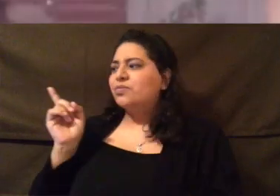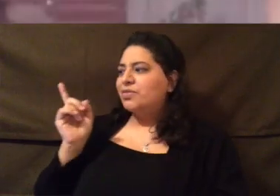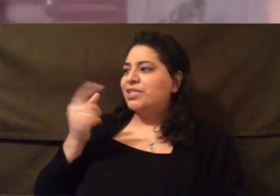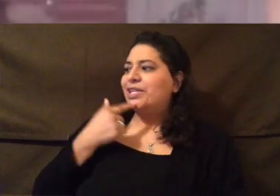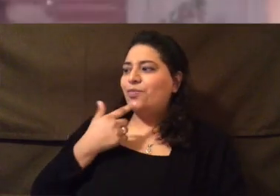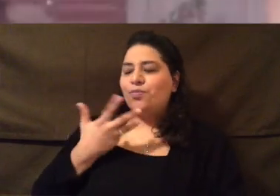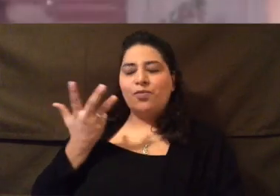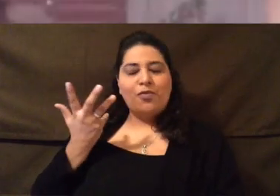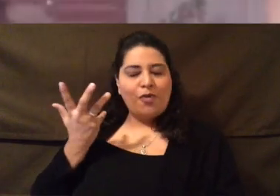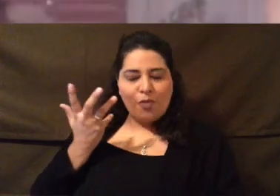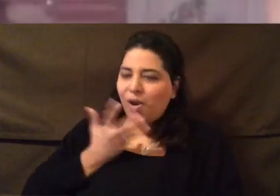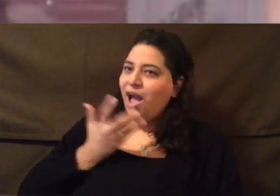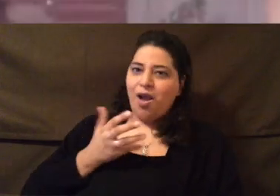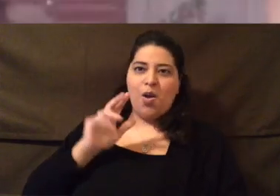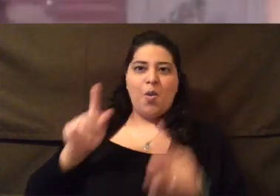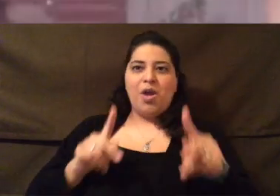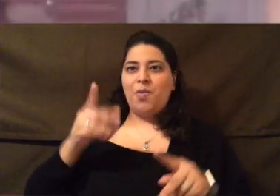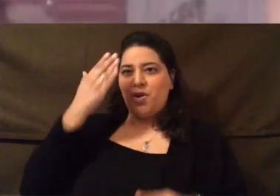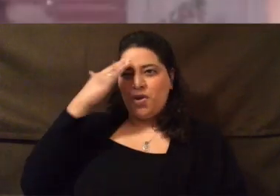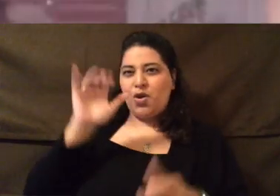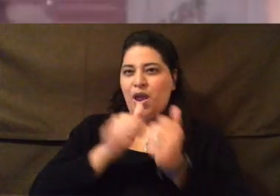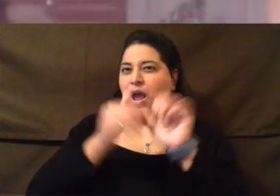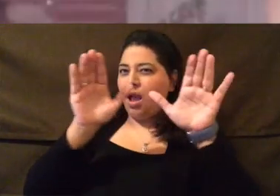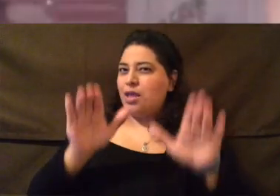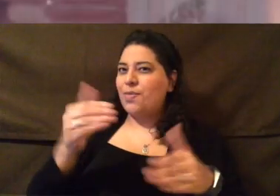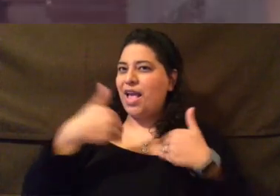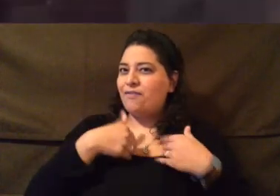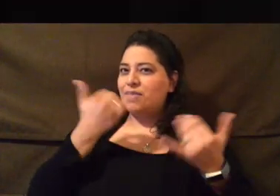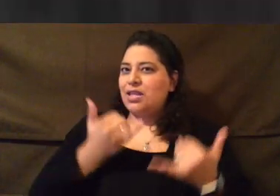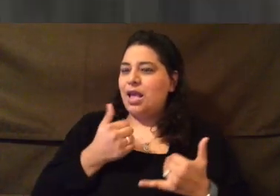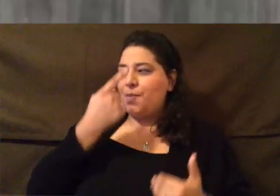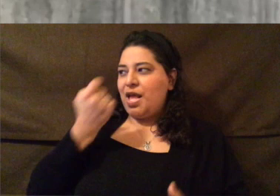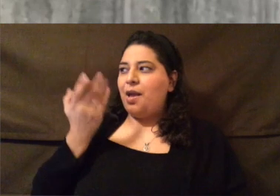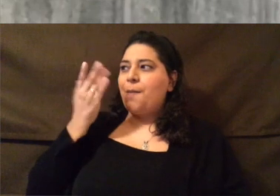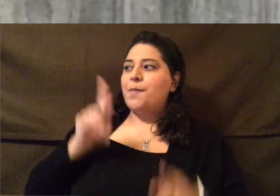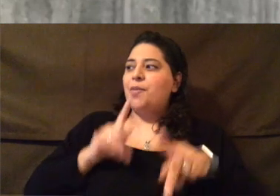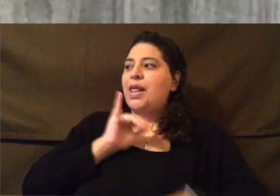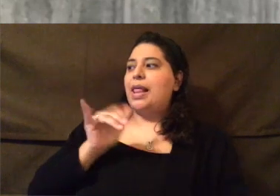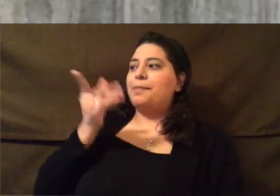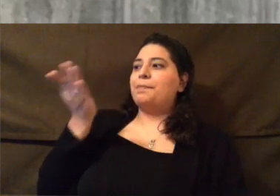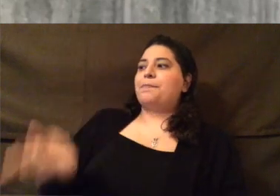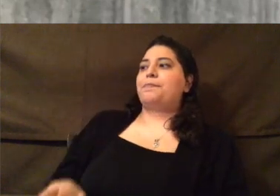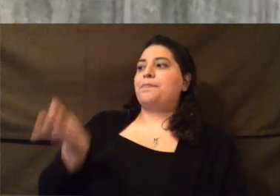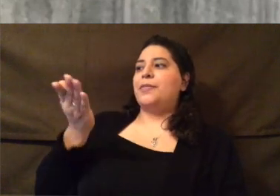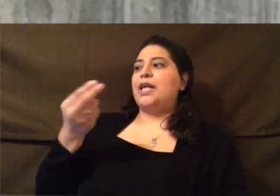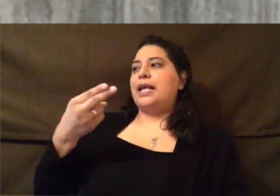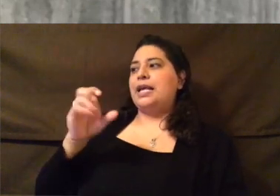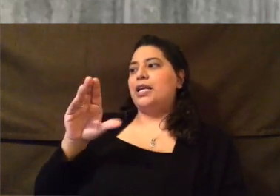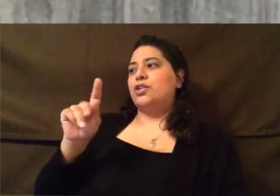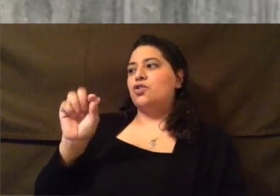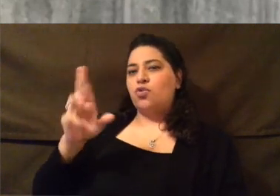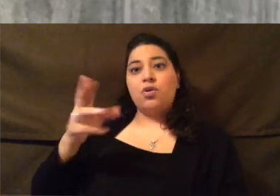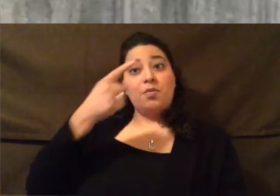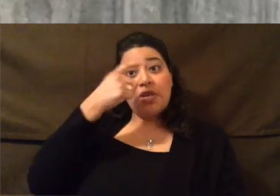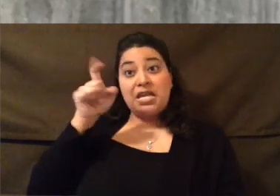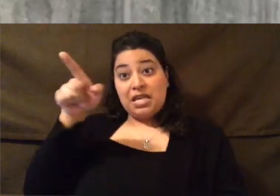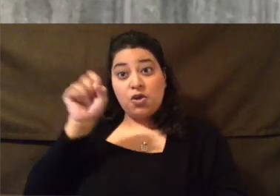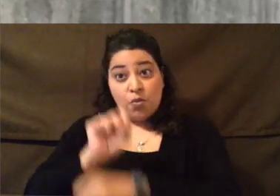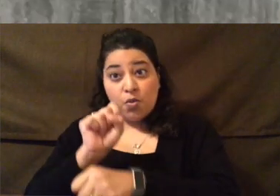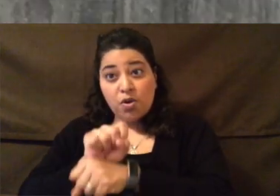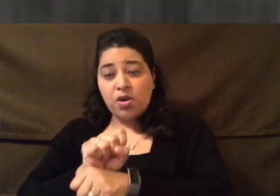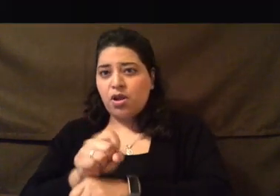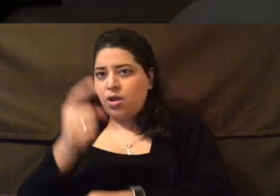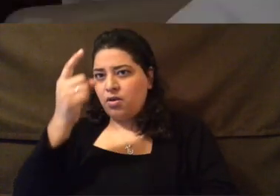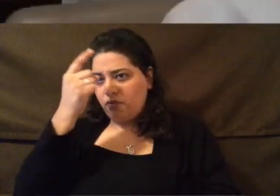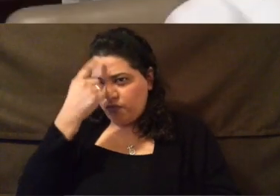picture, and I say, God, people don't know how great they have it today because of people like Hector. Because he